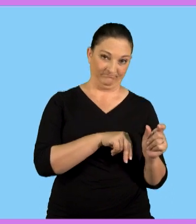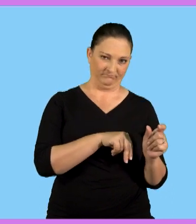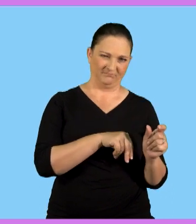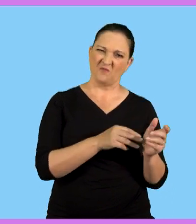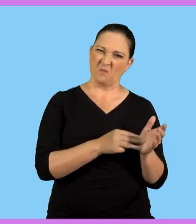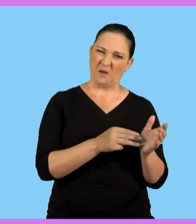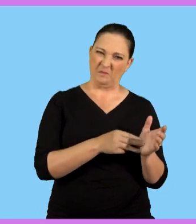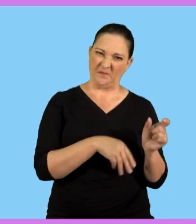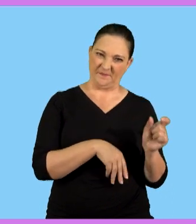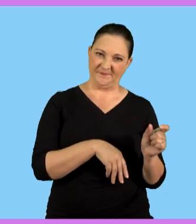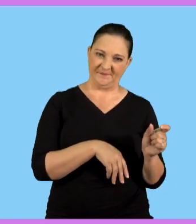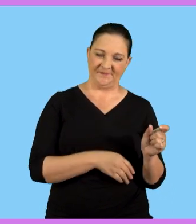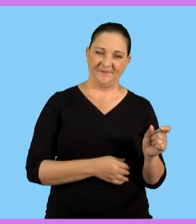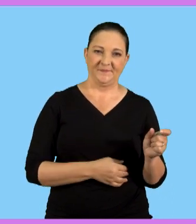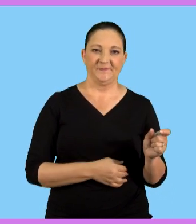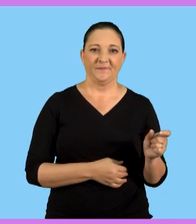on the map